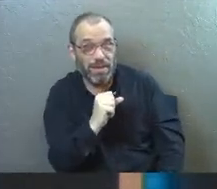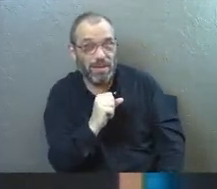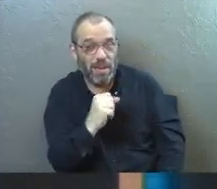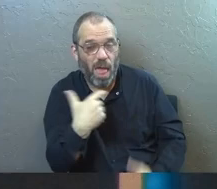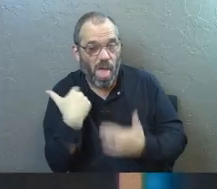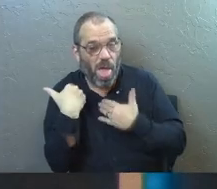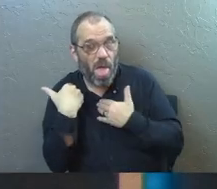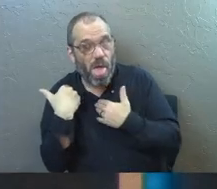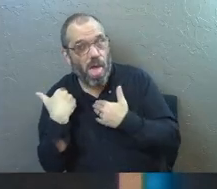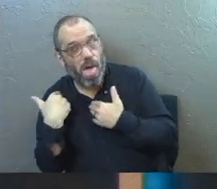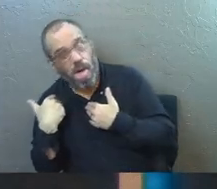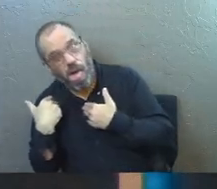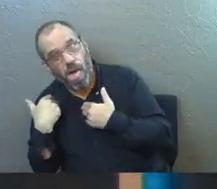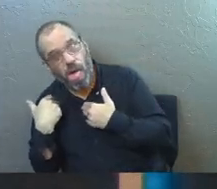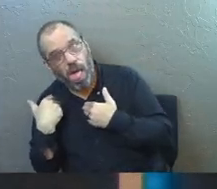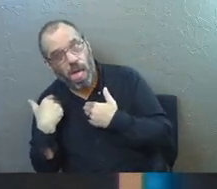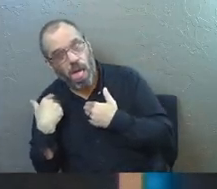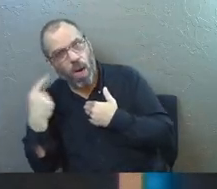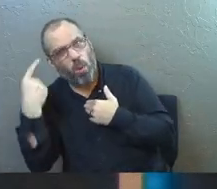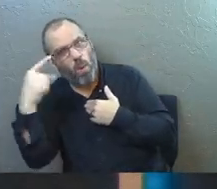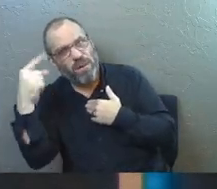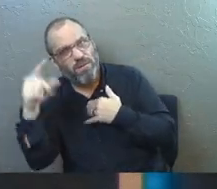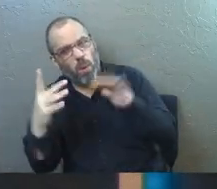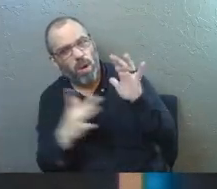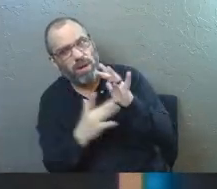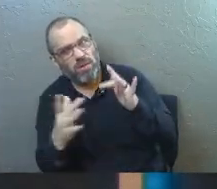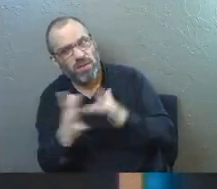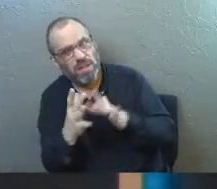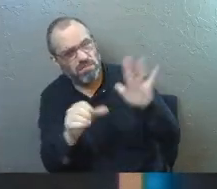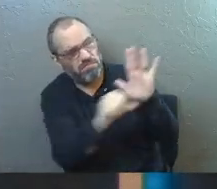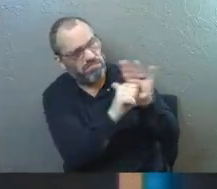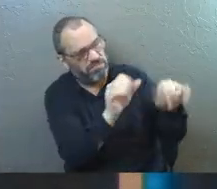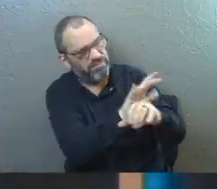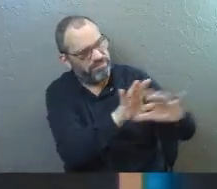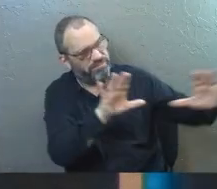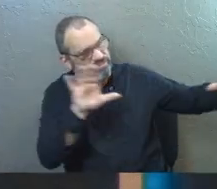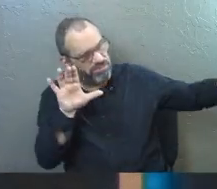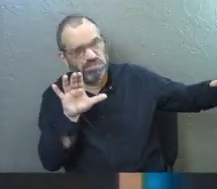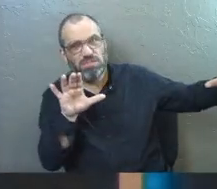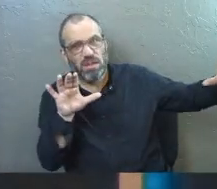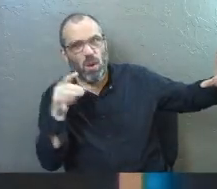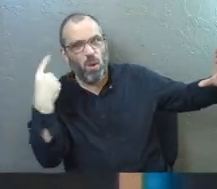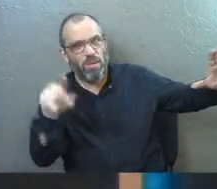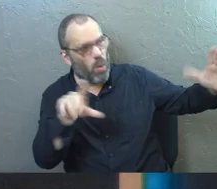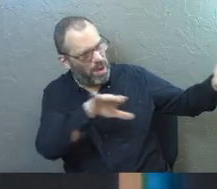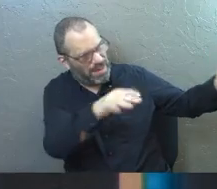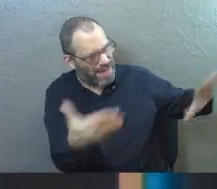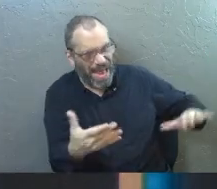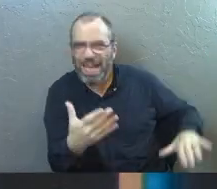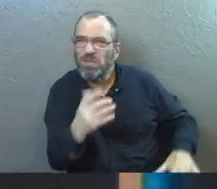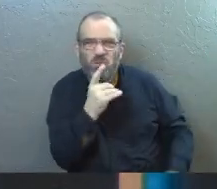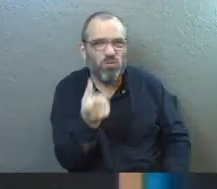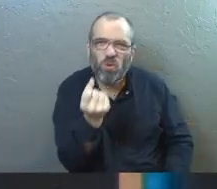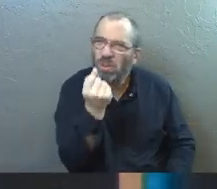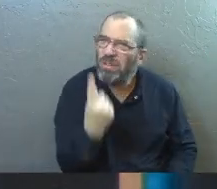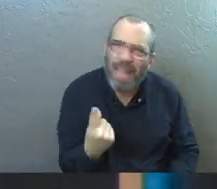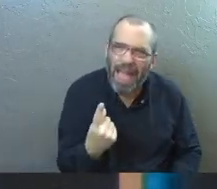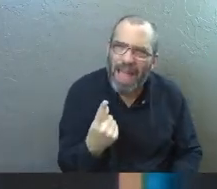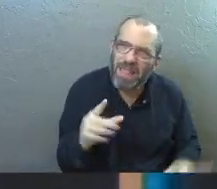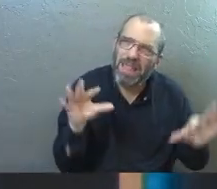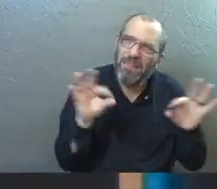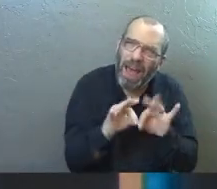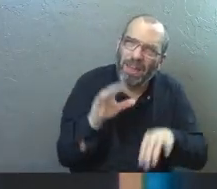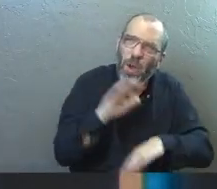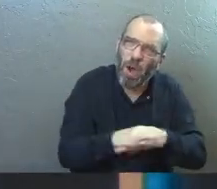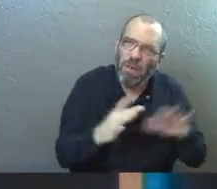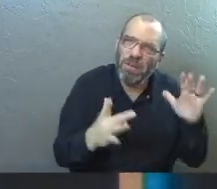weight of why Jesus had to hang on the cross, why Jesus had to die. And we fail to understand or see the value that's